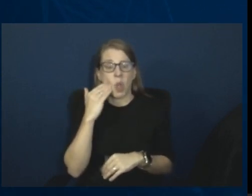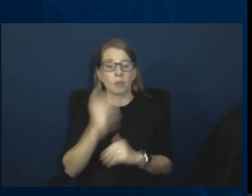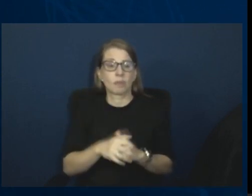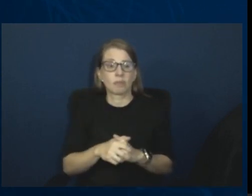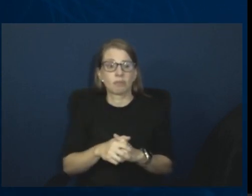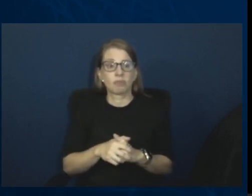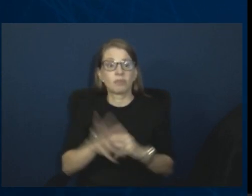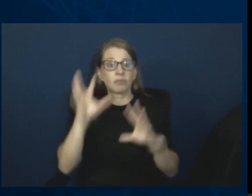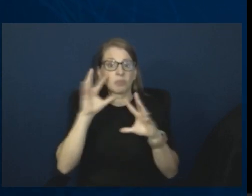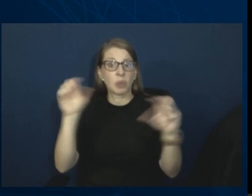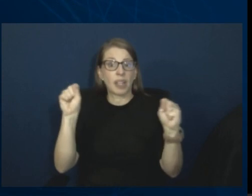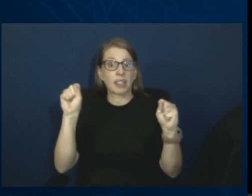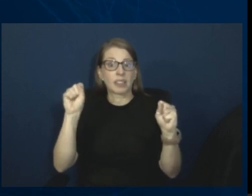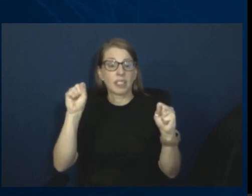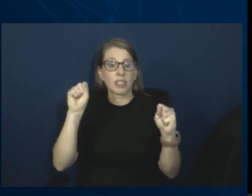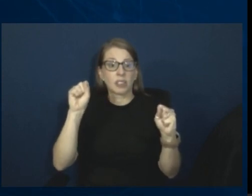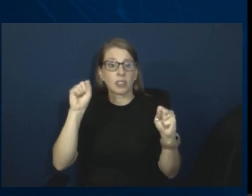Trump's